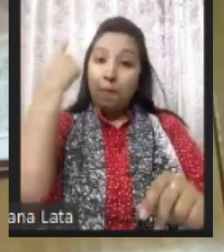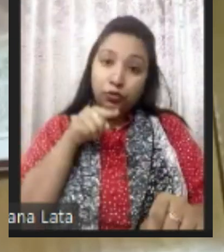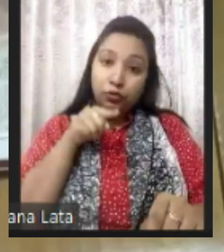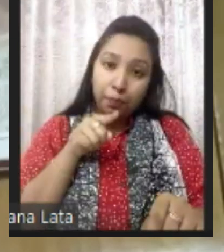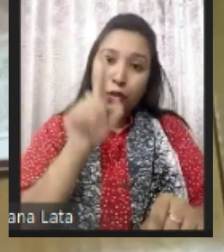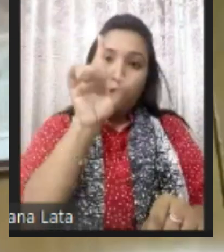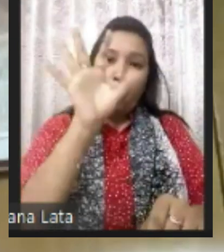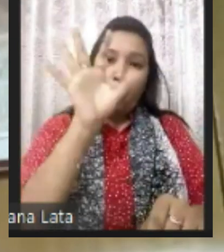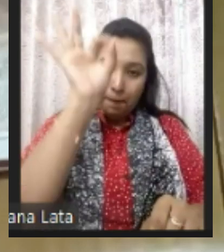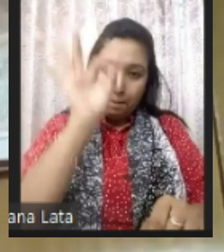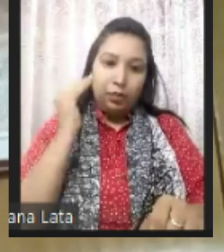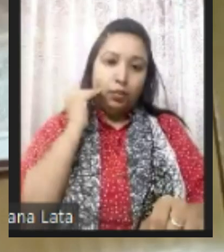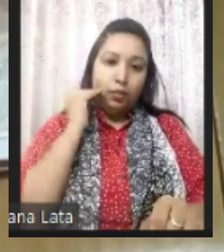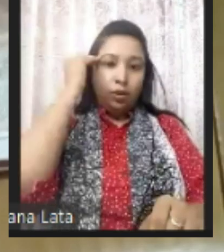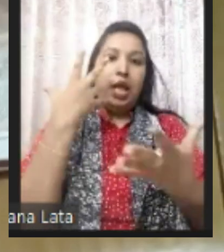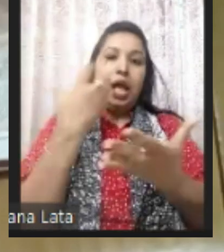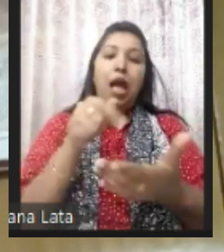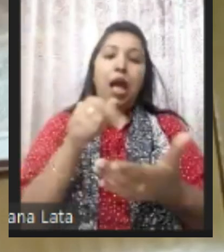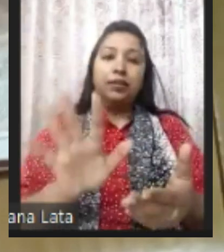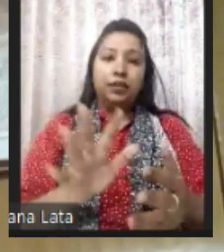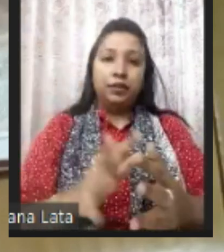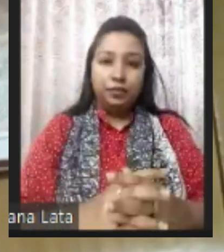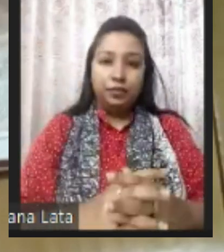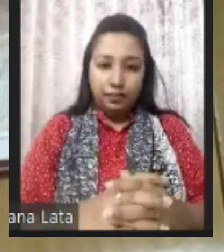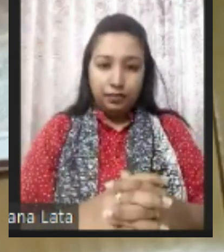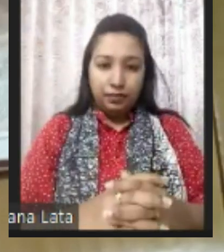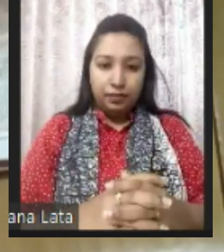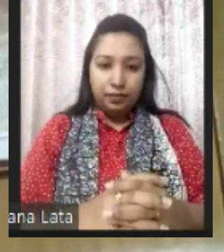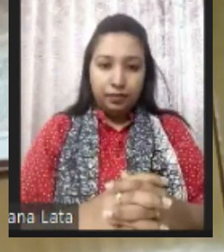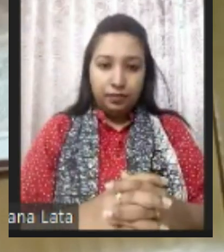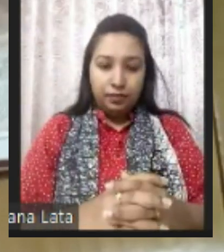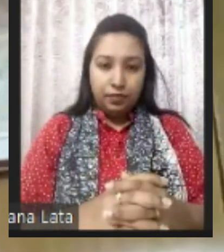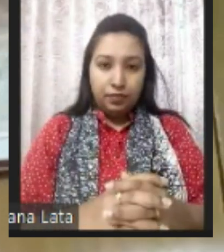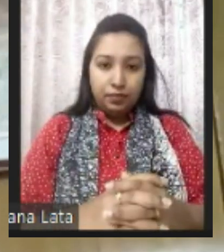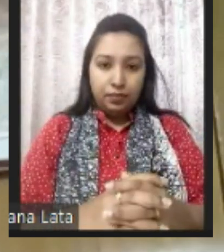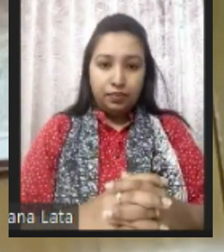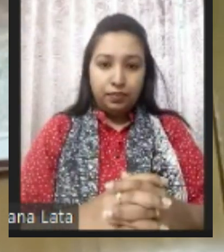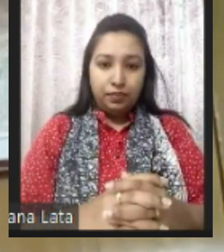disabilities. In this age of information technology, various steps have been taken